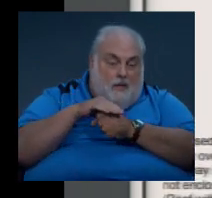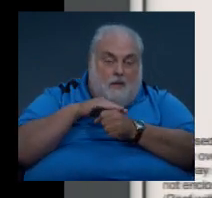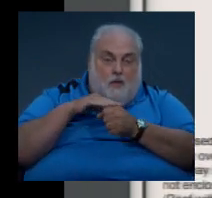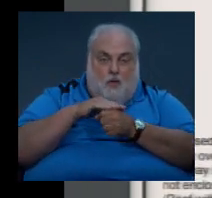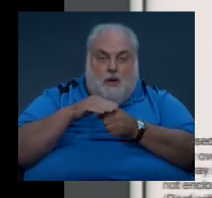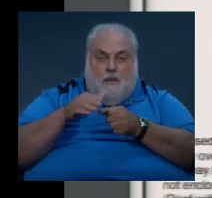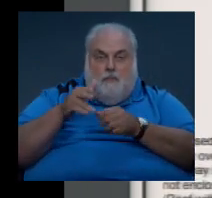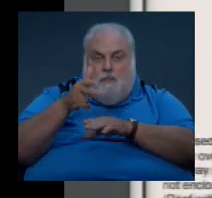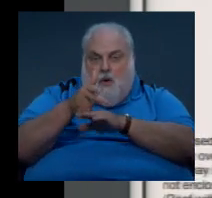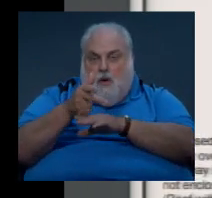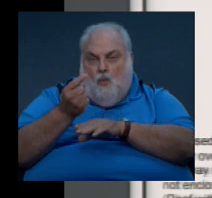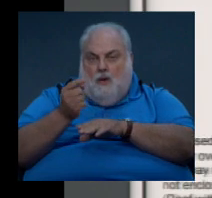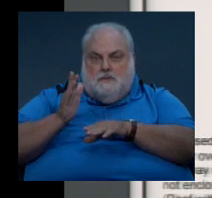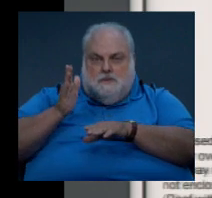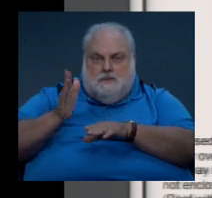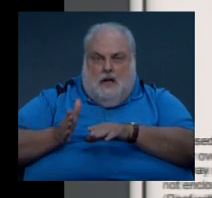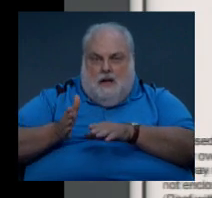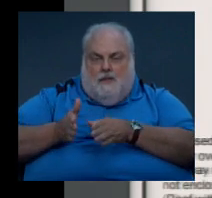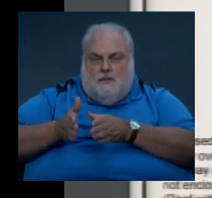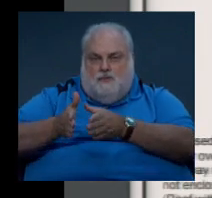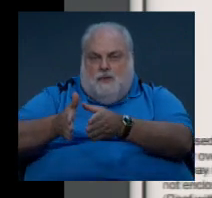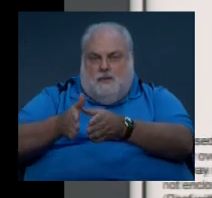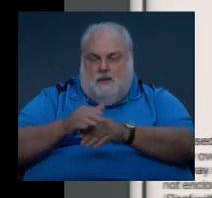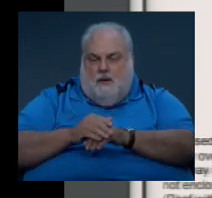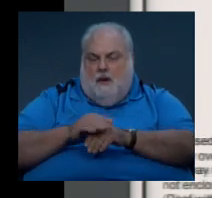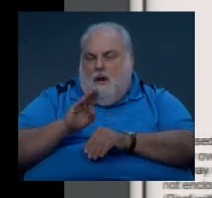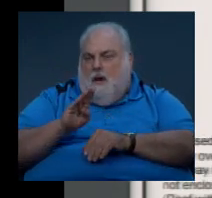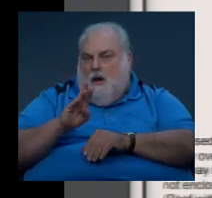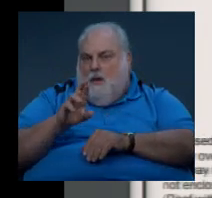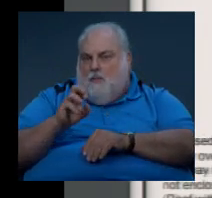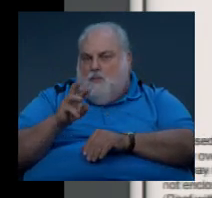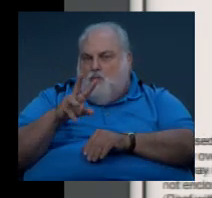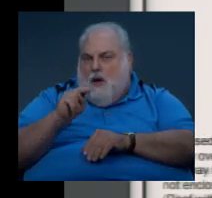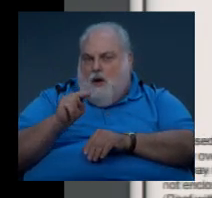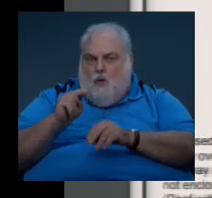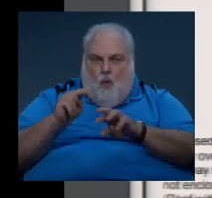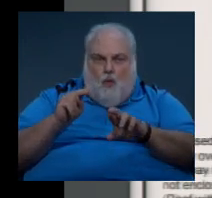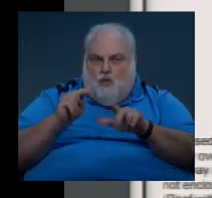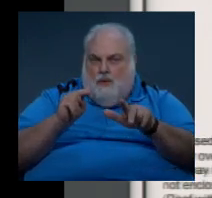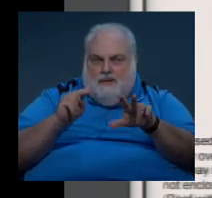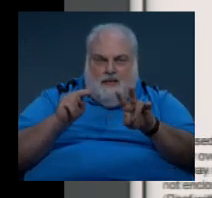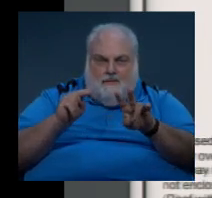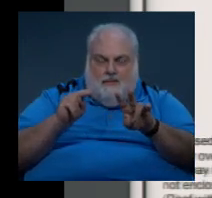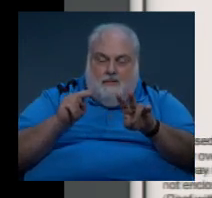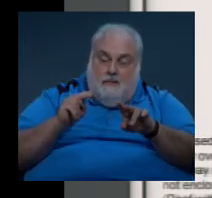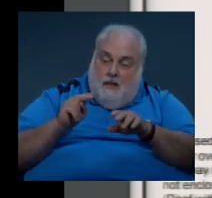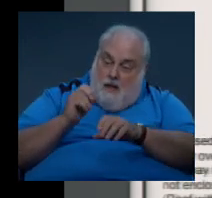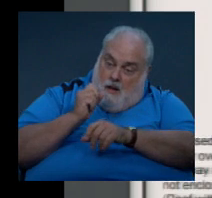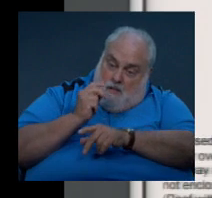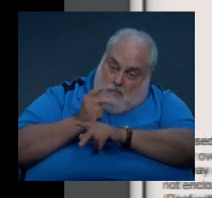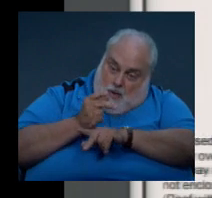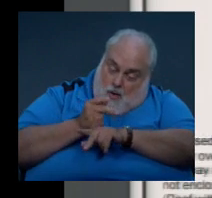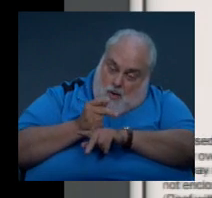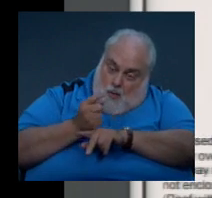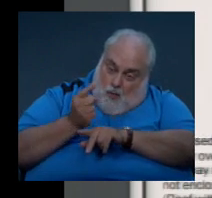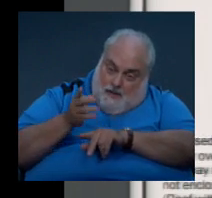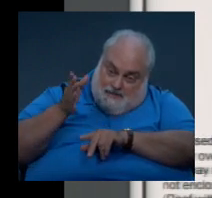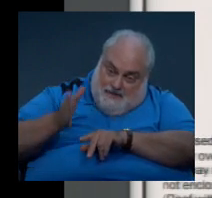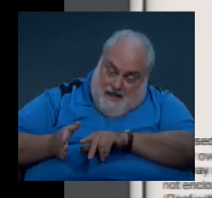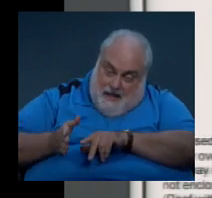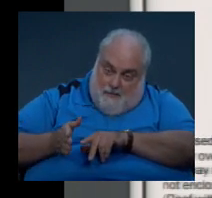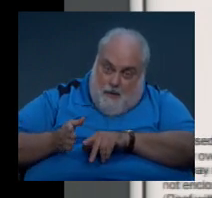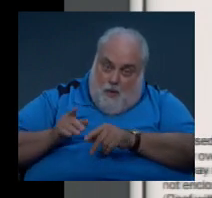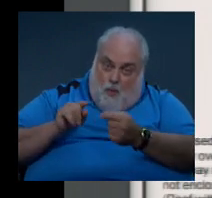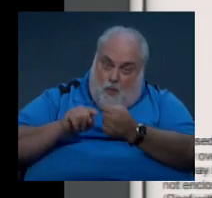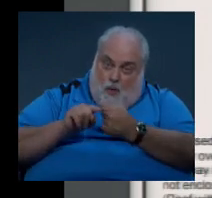on one side of the street, so that's where they would be, either on Brown or 27th Street. And so if they park on one side of the street, that makes the streets one way in